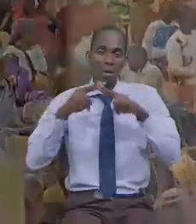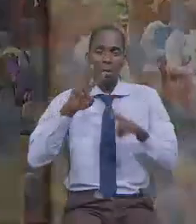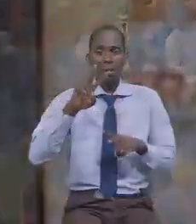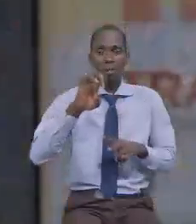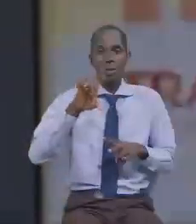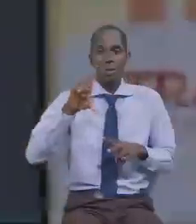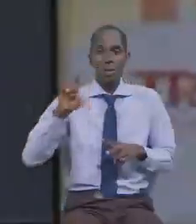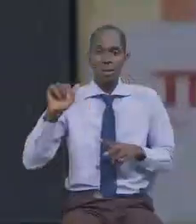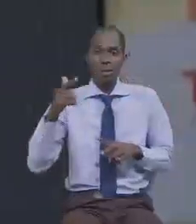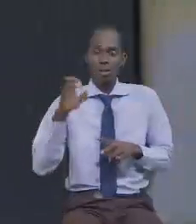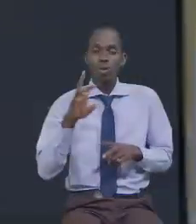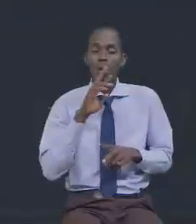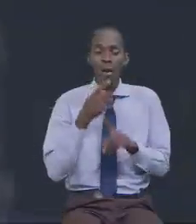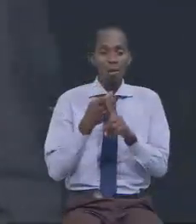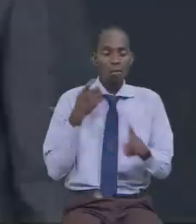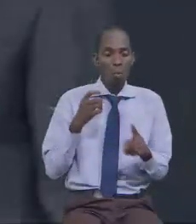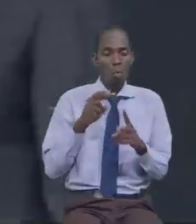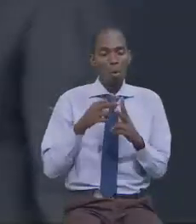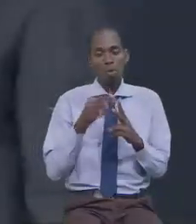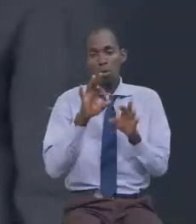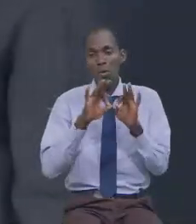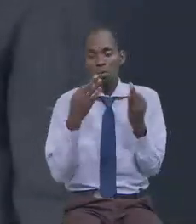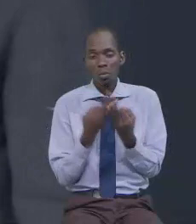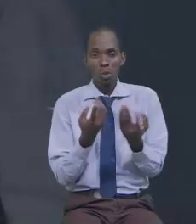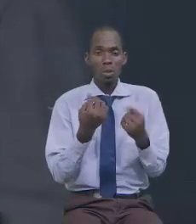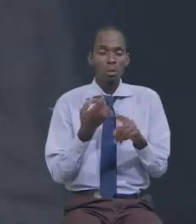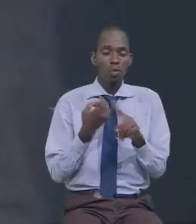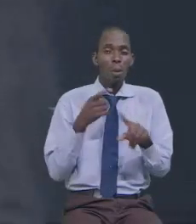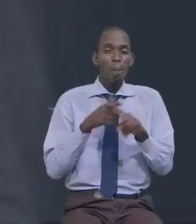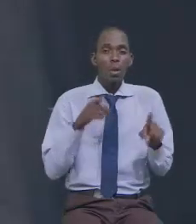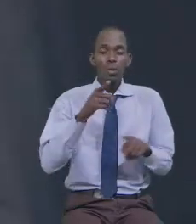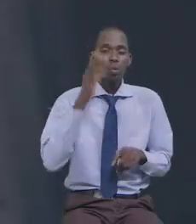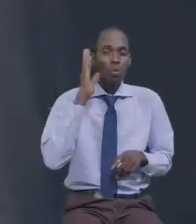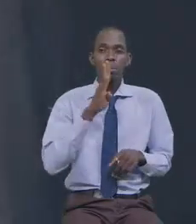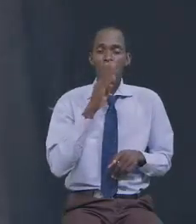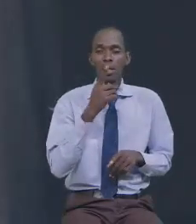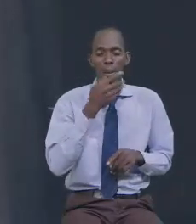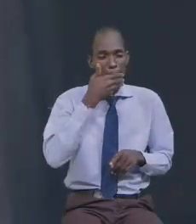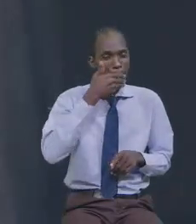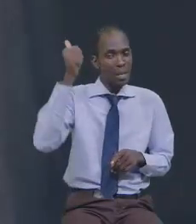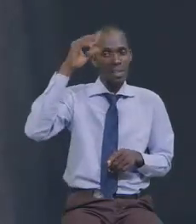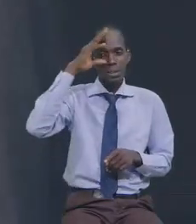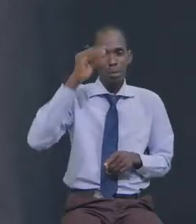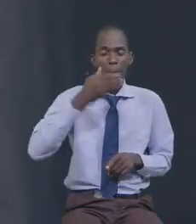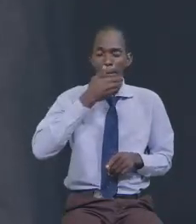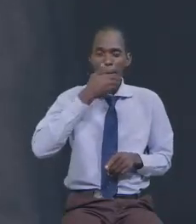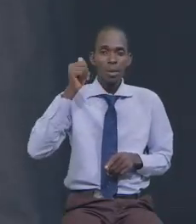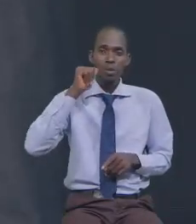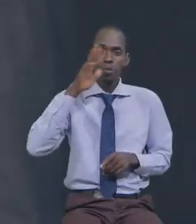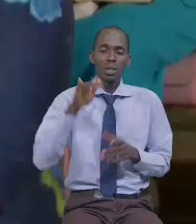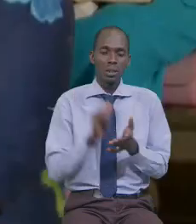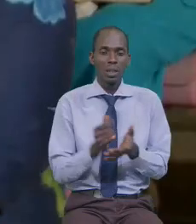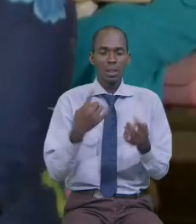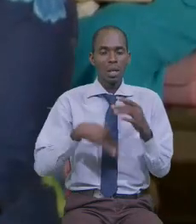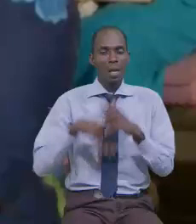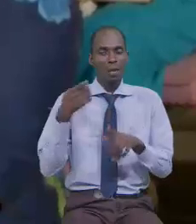come from. You'll be the best man, the best woman that ever came from that